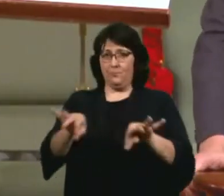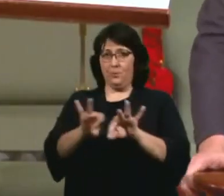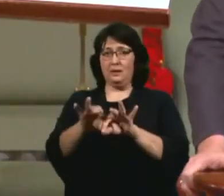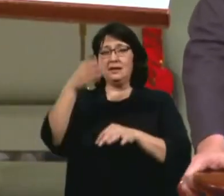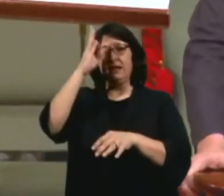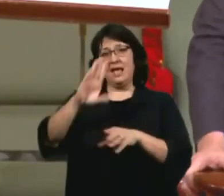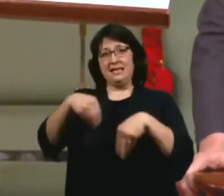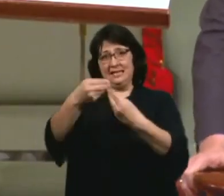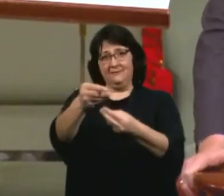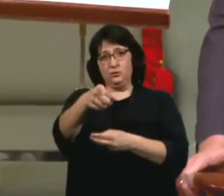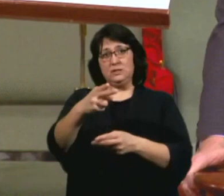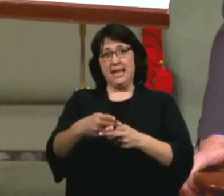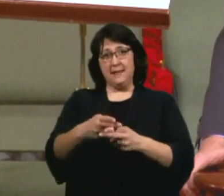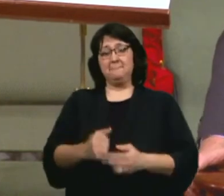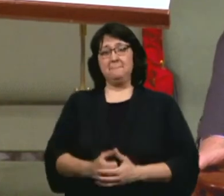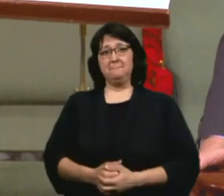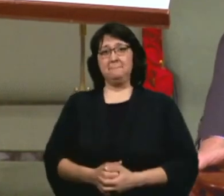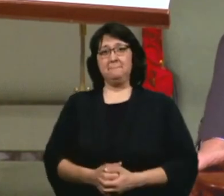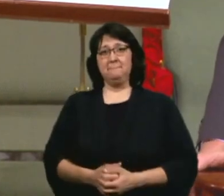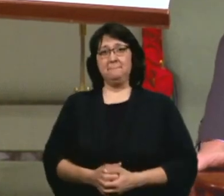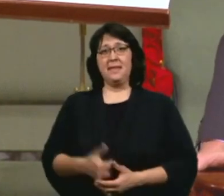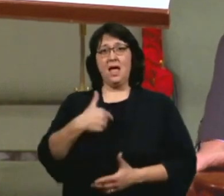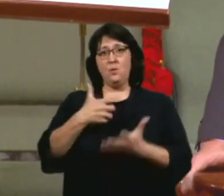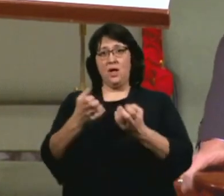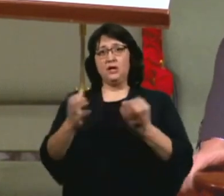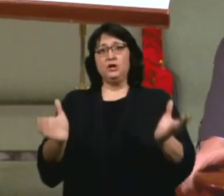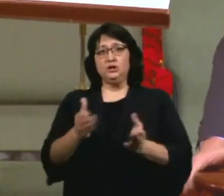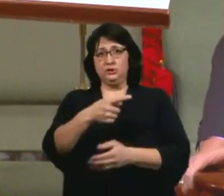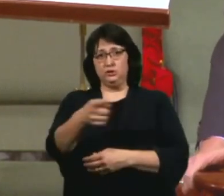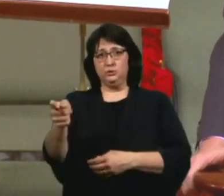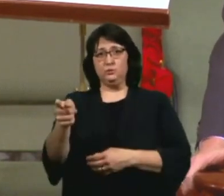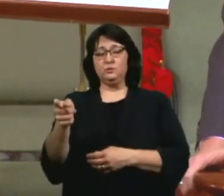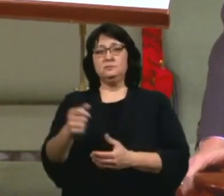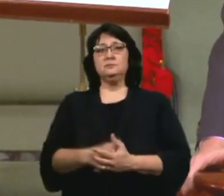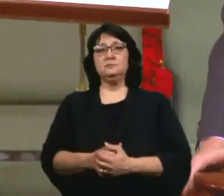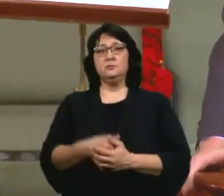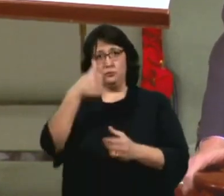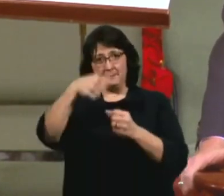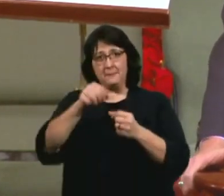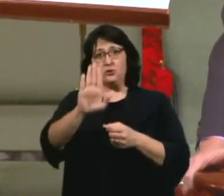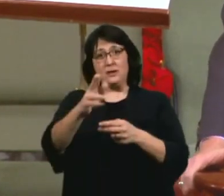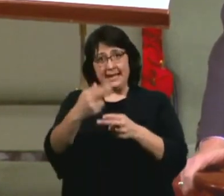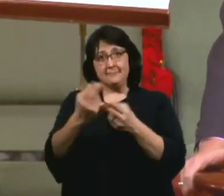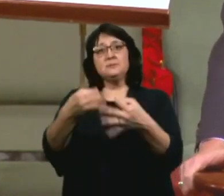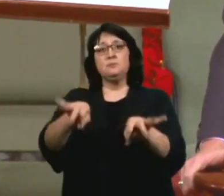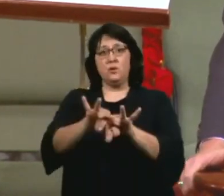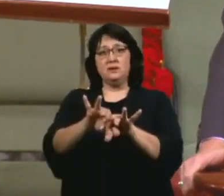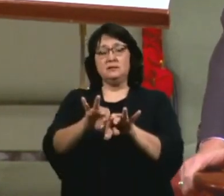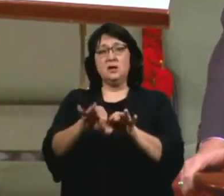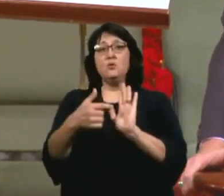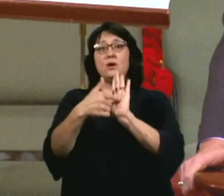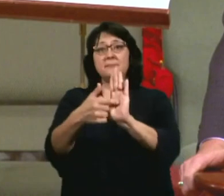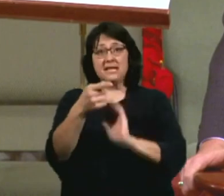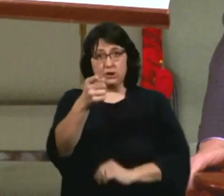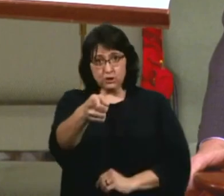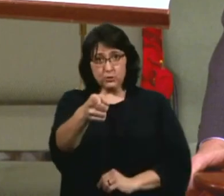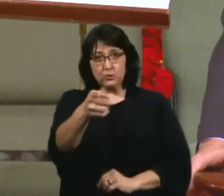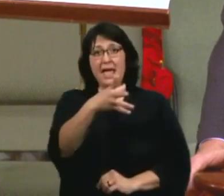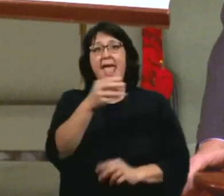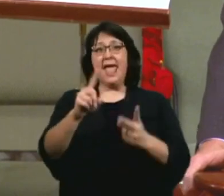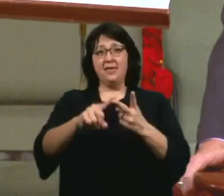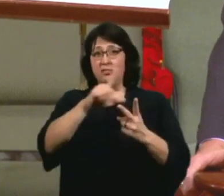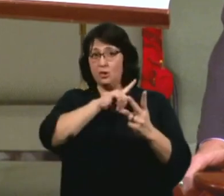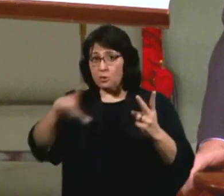God's given you a name. And I want to encourage you to remember that your name is important. Not only represents you, it represents